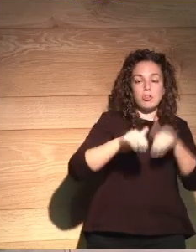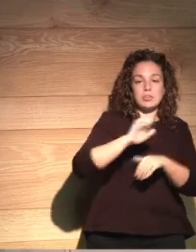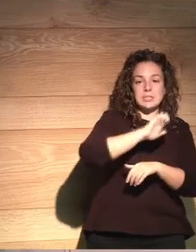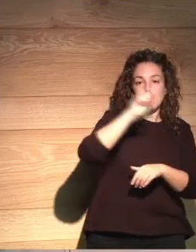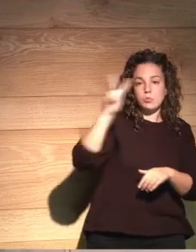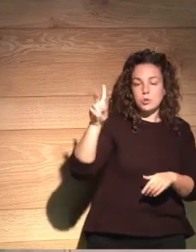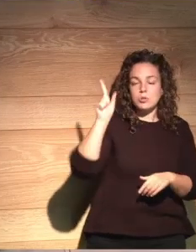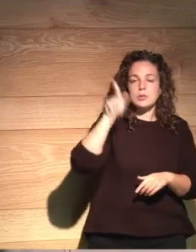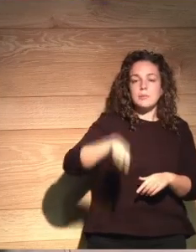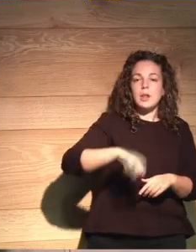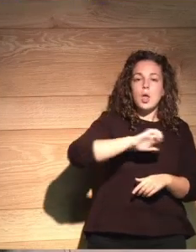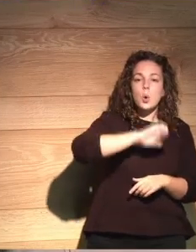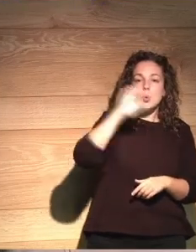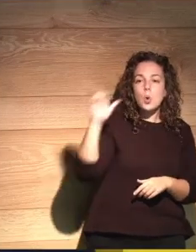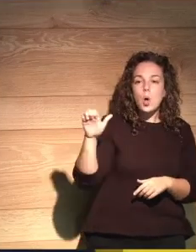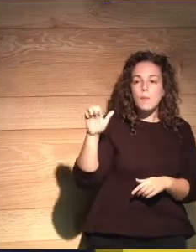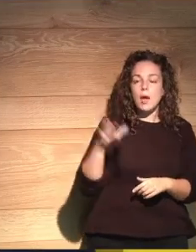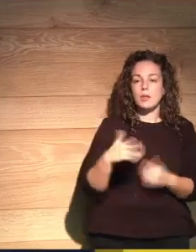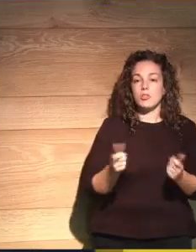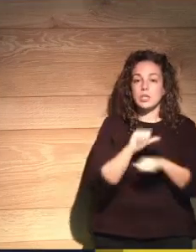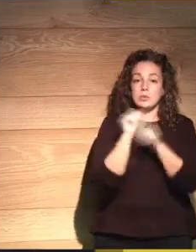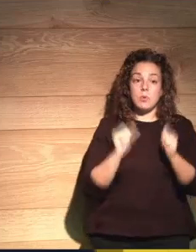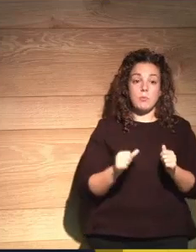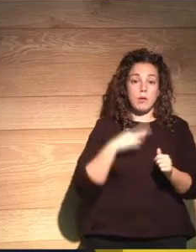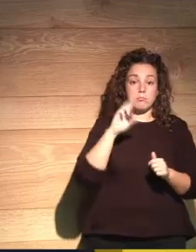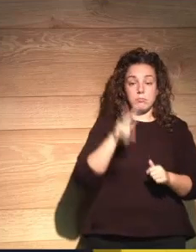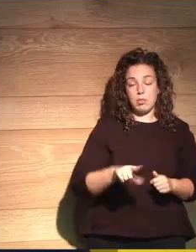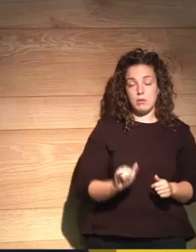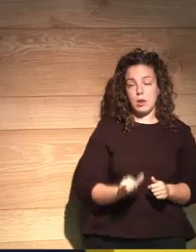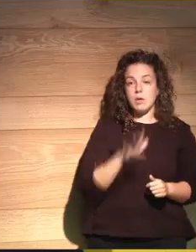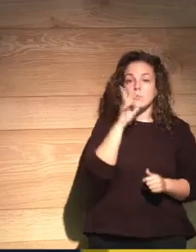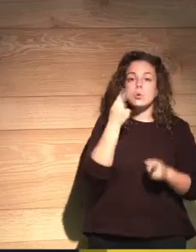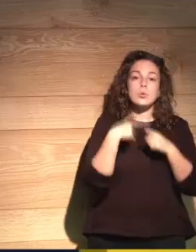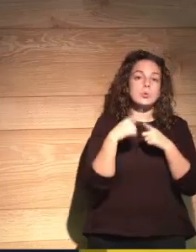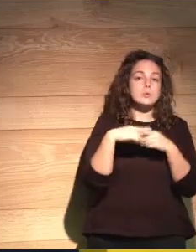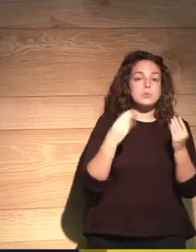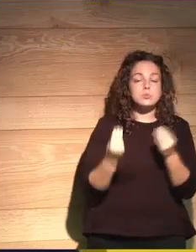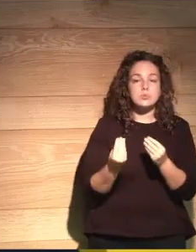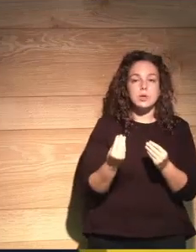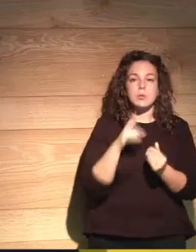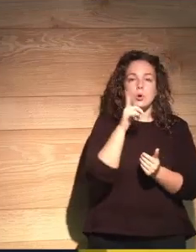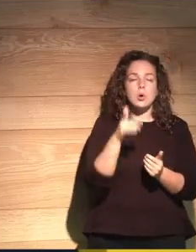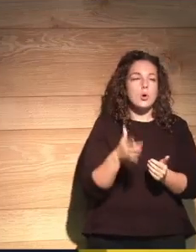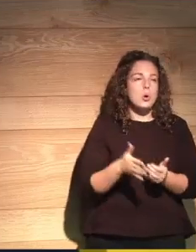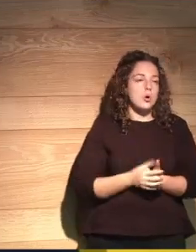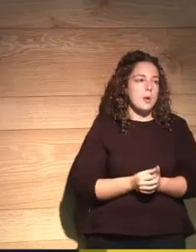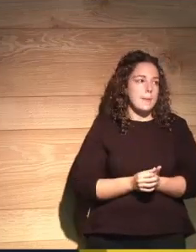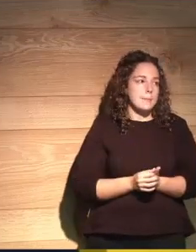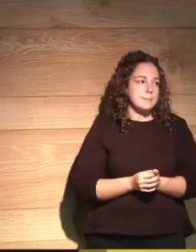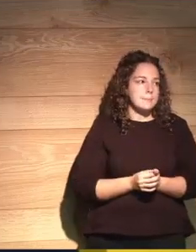So this could be like the curve going down. I mean, you are right. There are many things.